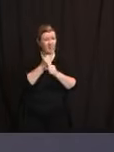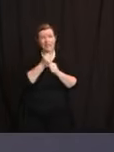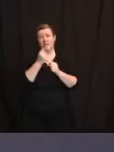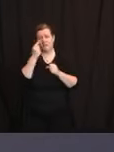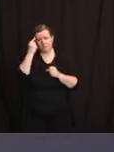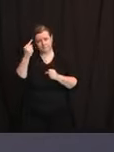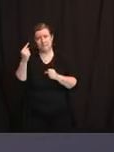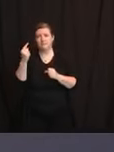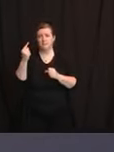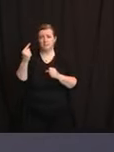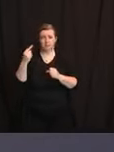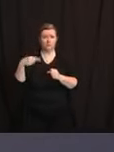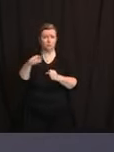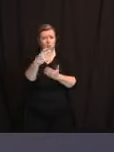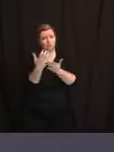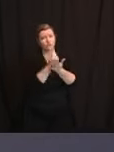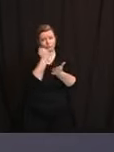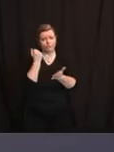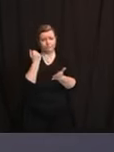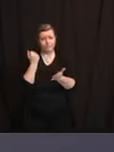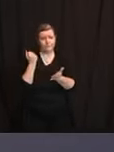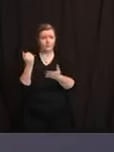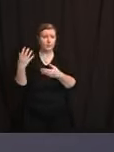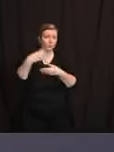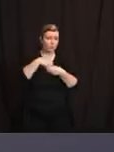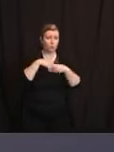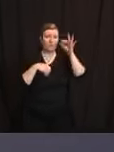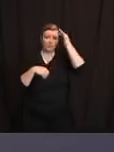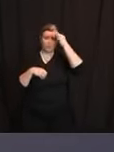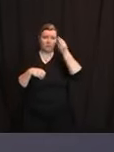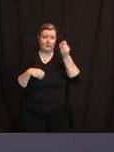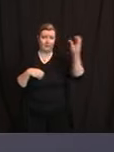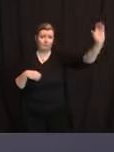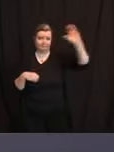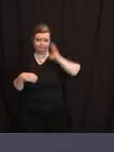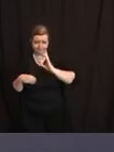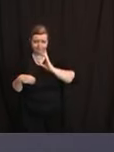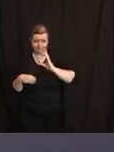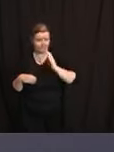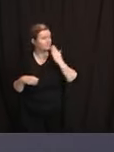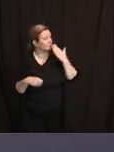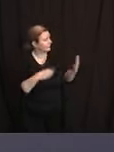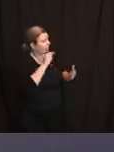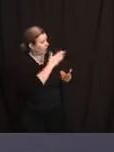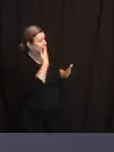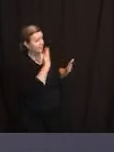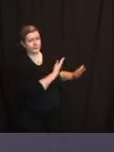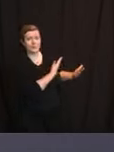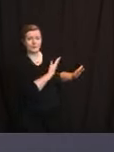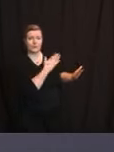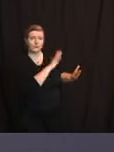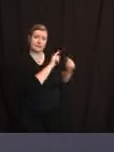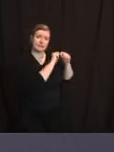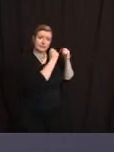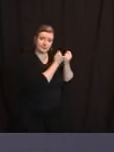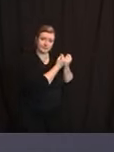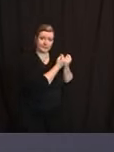you rightfully deserve, including the federal monies. And Rob, again, I can't thank you enough for your leadership and your team's extraordinary